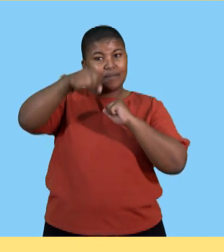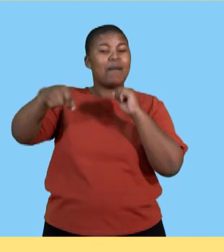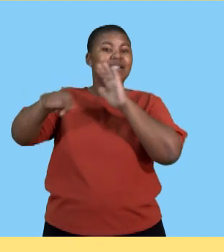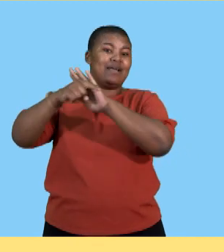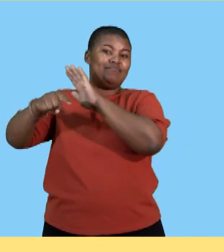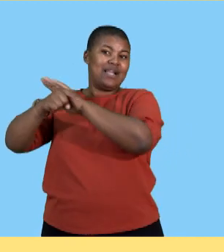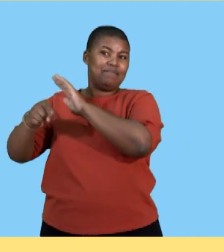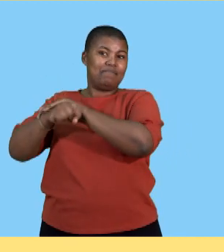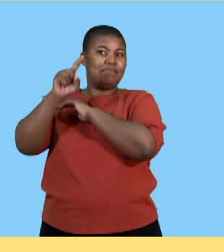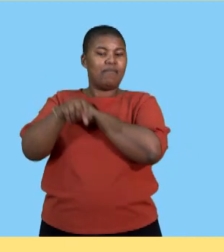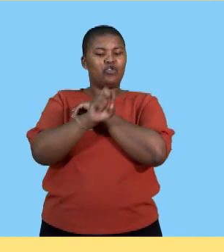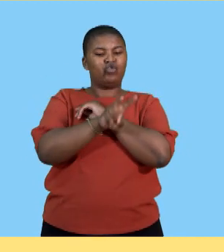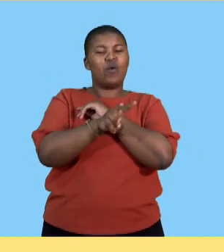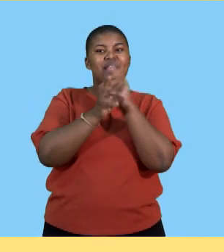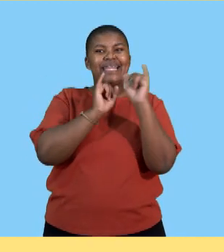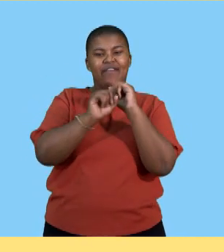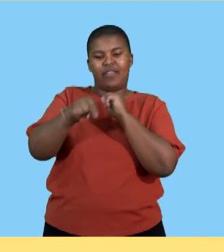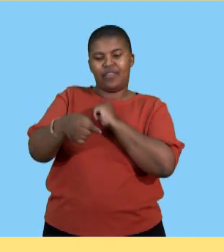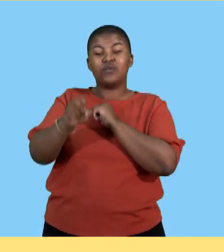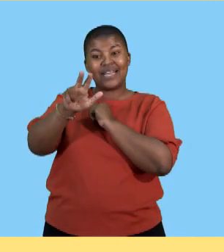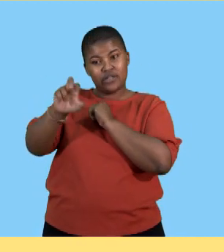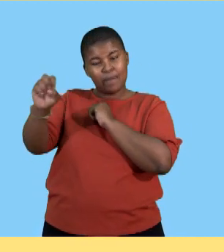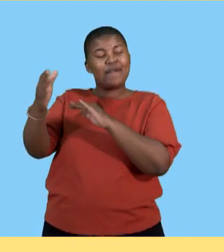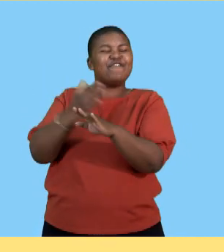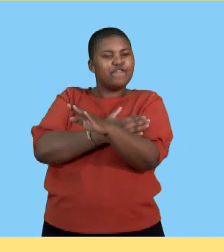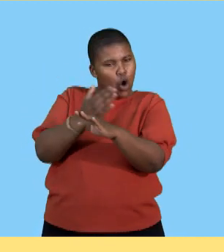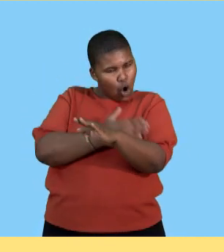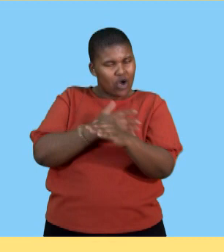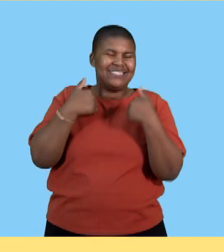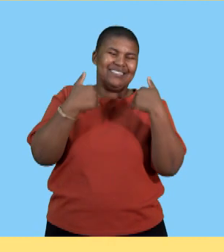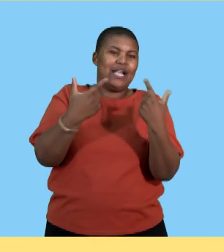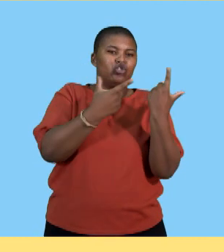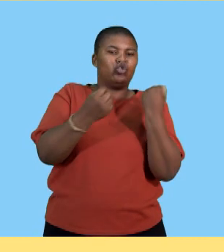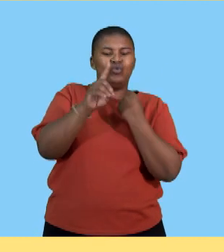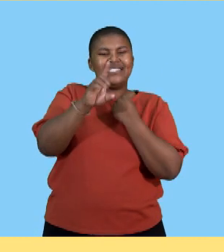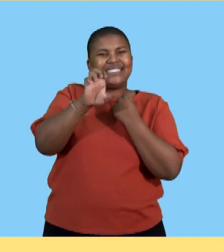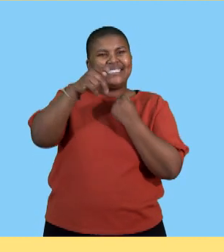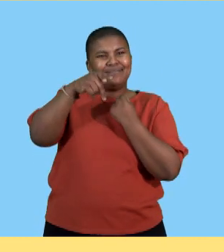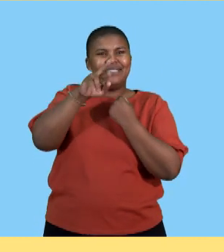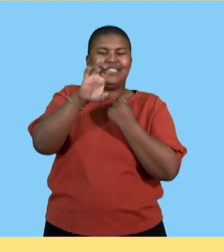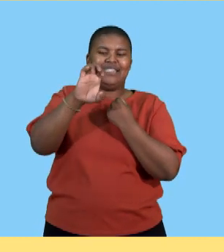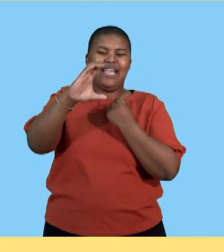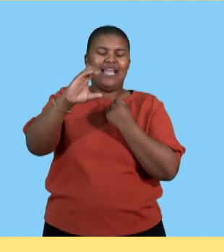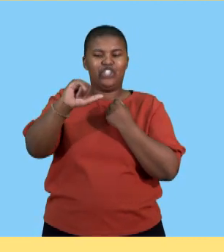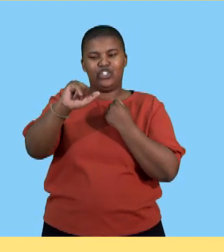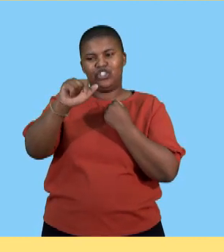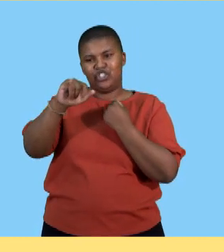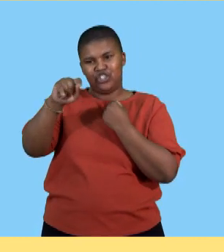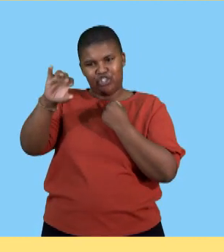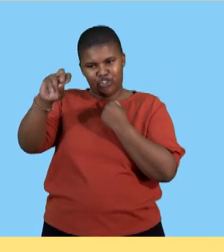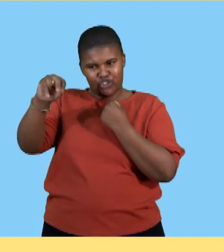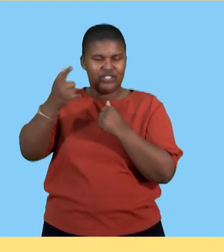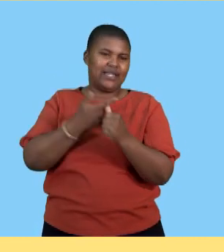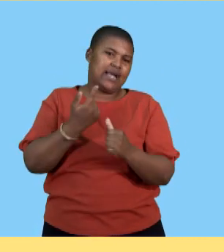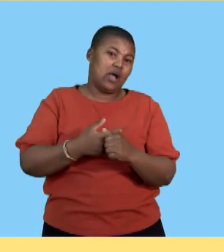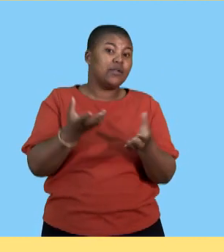this 211,800 before you can calculate depreciation at 15%. That is how you can then get